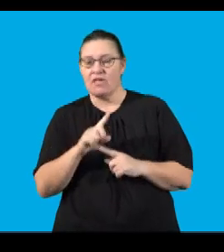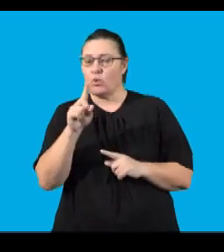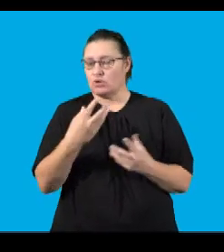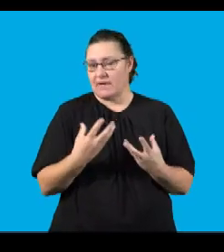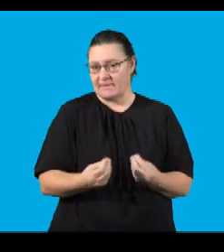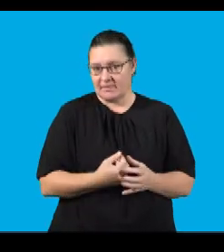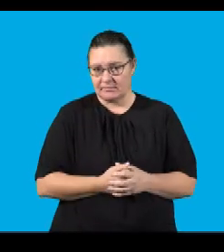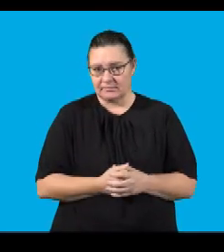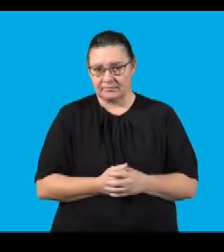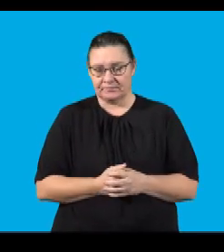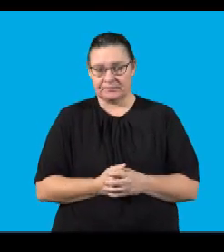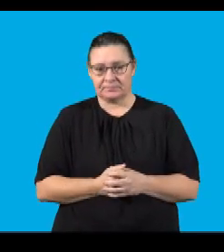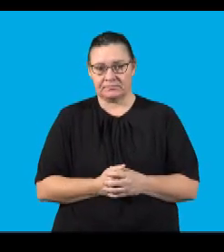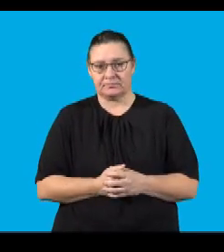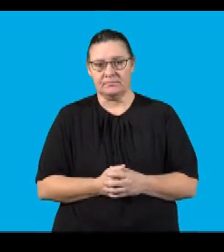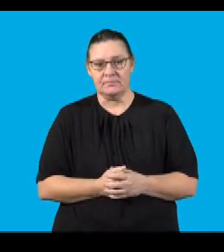the question has.